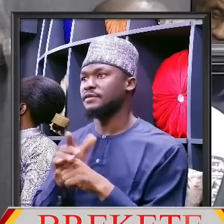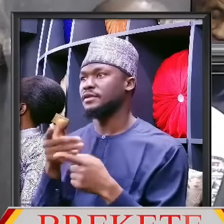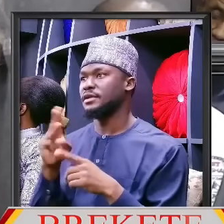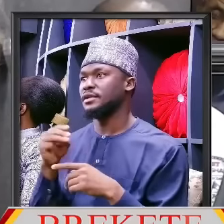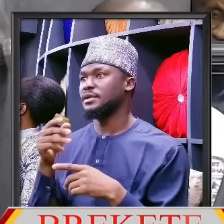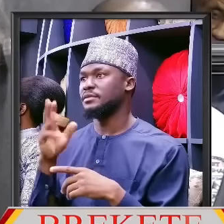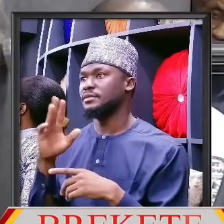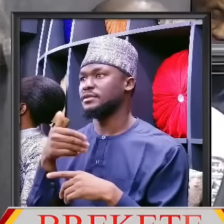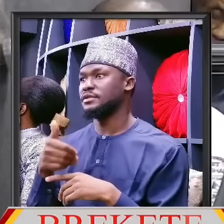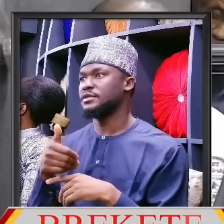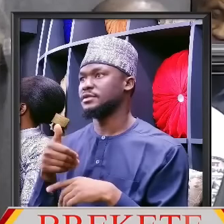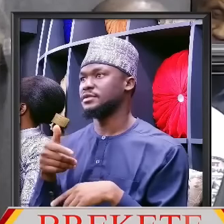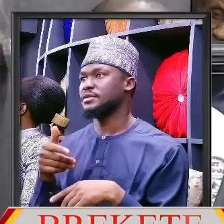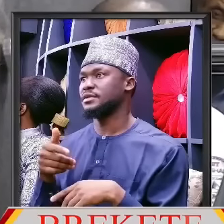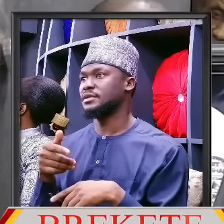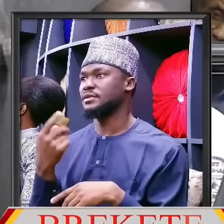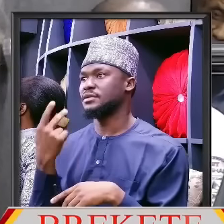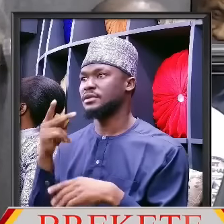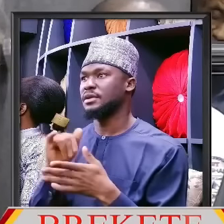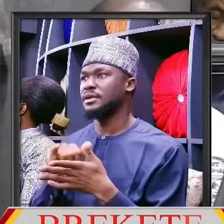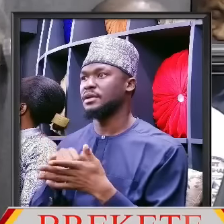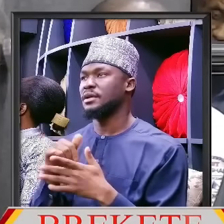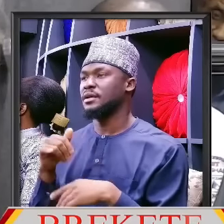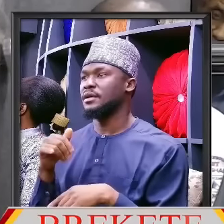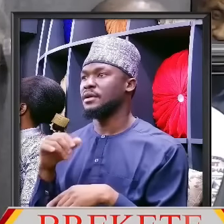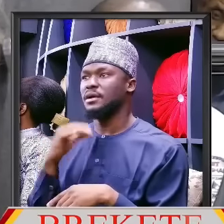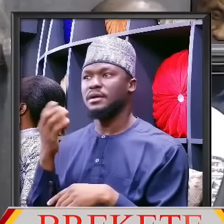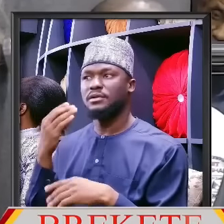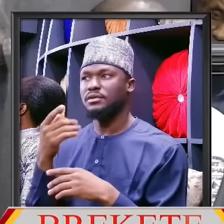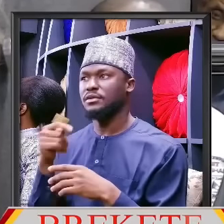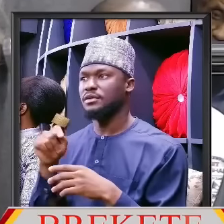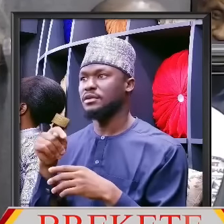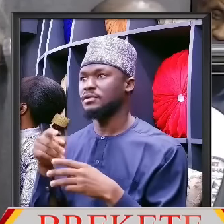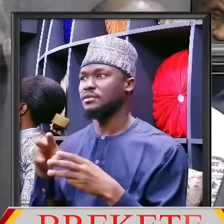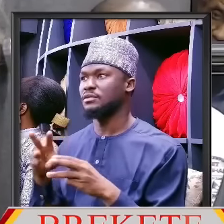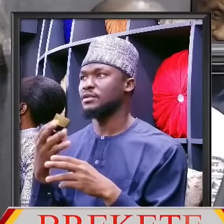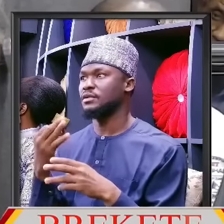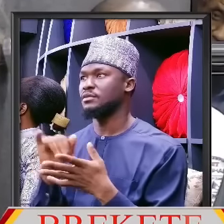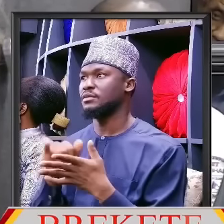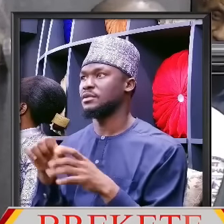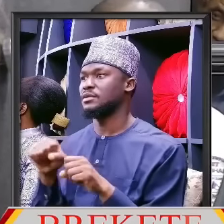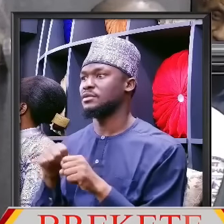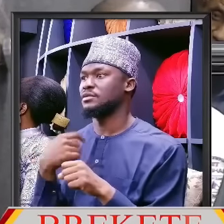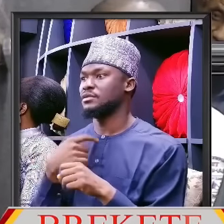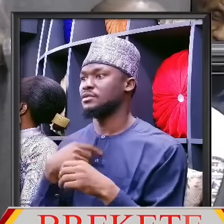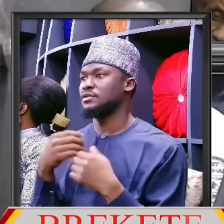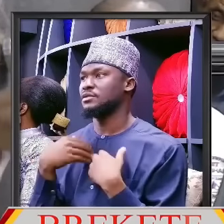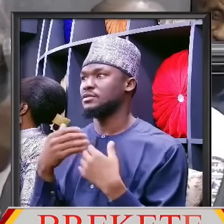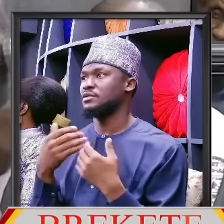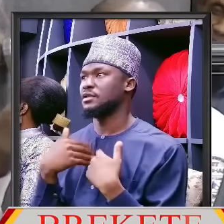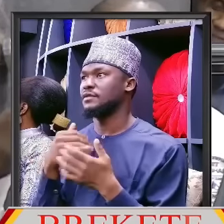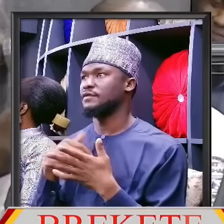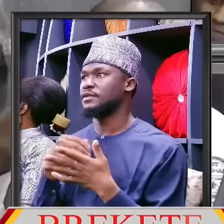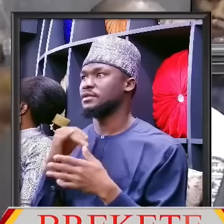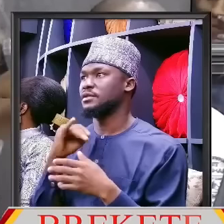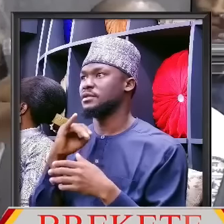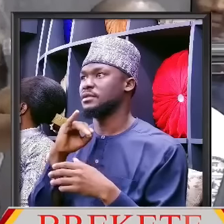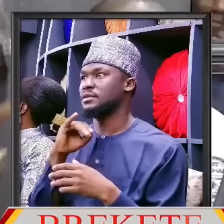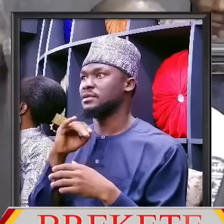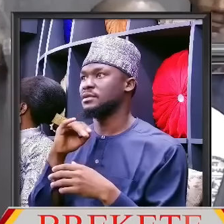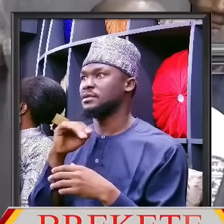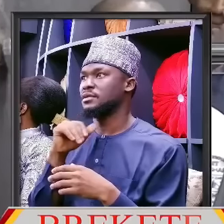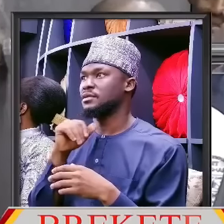themselves, maybe they know, you see, when I know they wear cocoa shoe. We also wear cocoa shoe. No, no, now we are, I'm not be them wear. No,